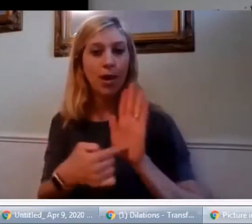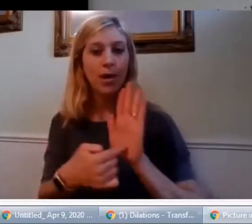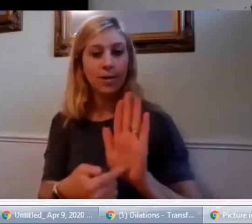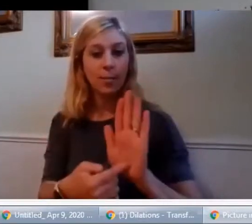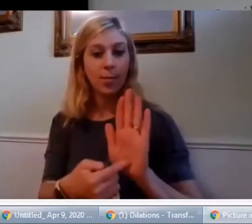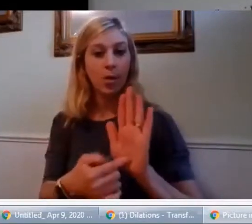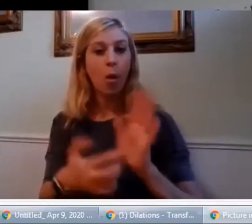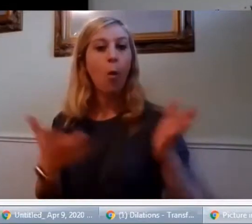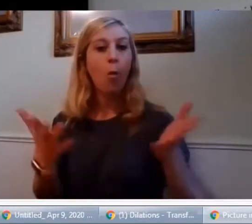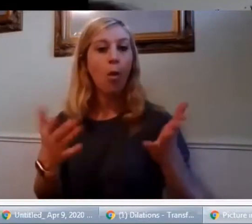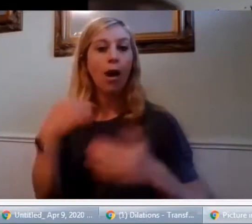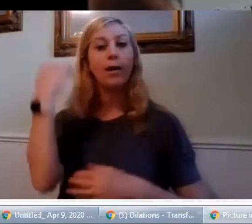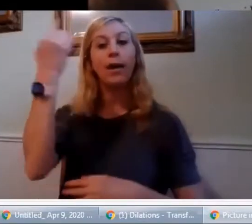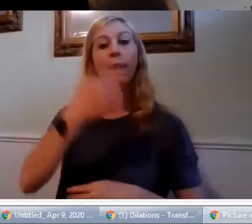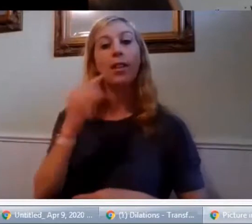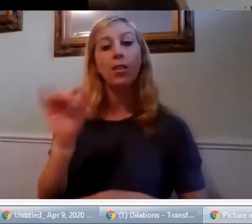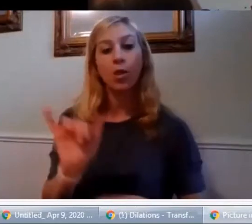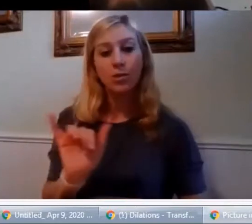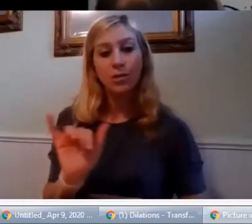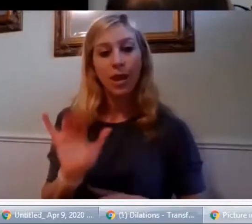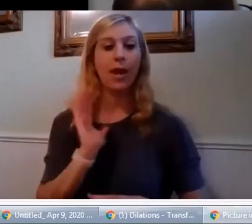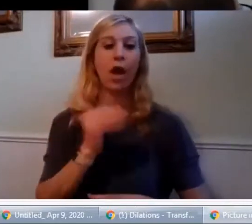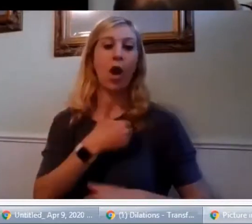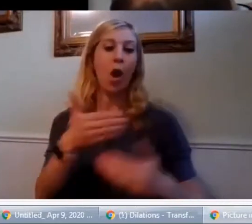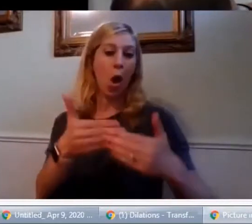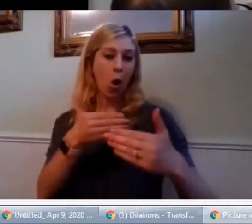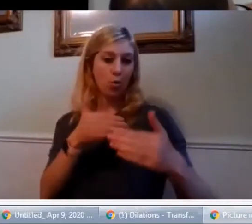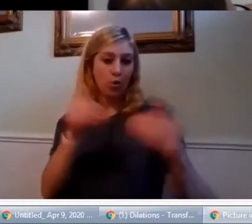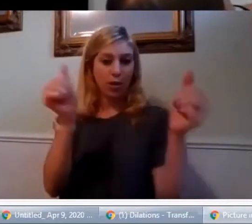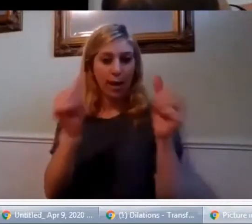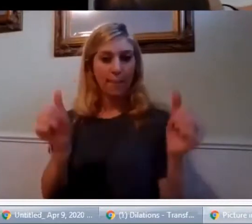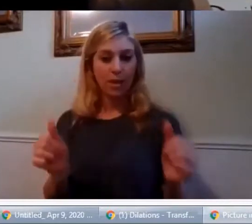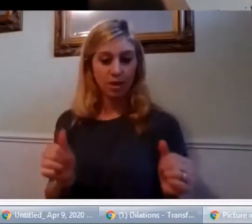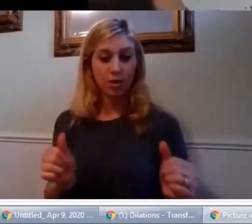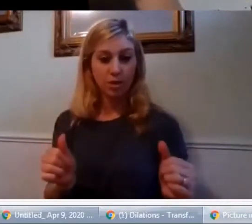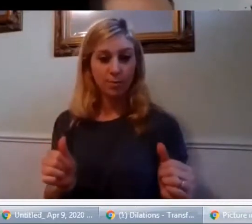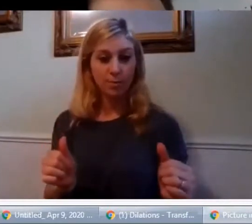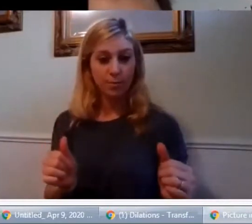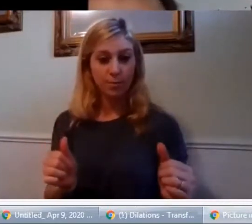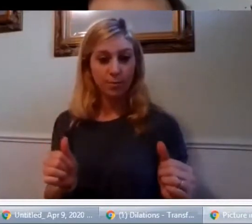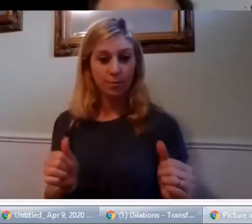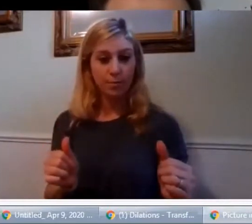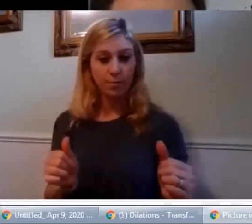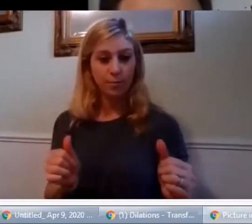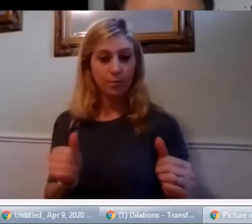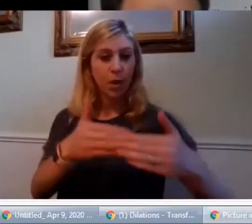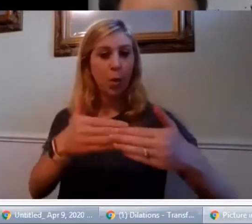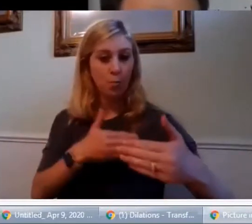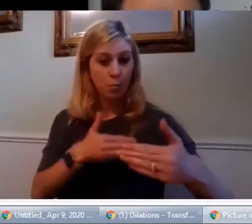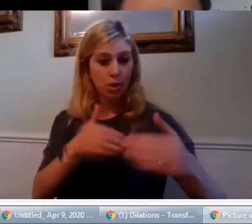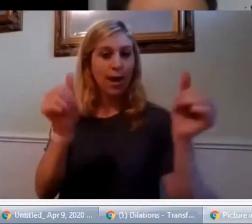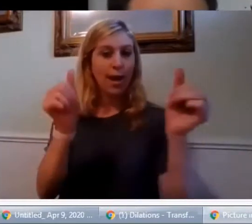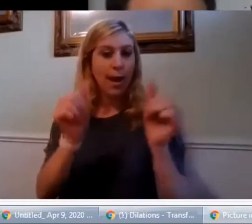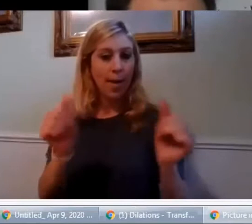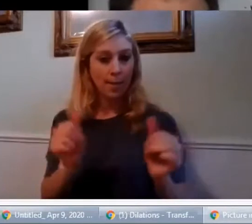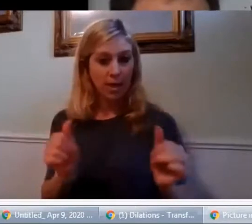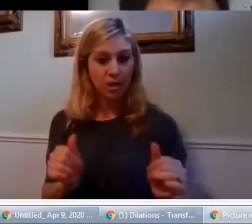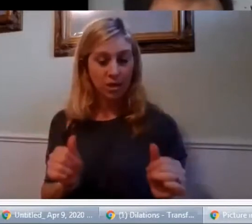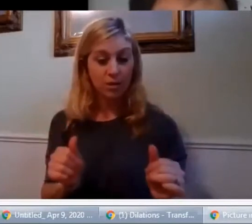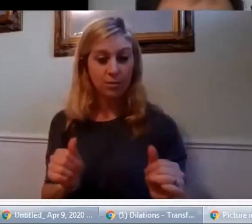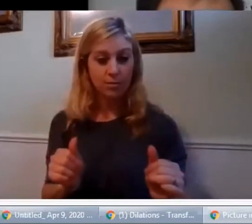get my pre-image. So this is my pre-image. Right here I've got just a simple rectangle A, B,